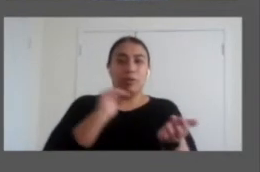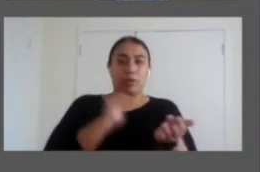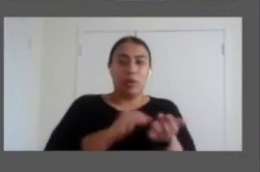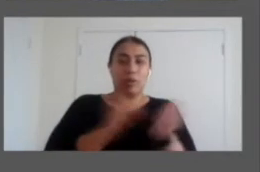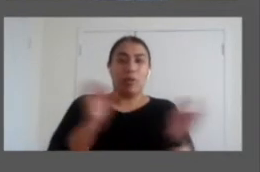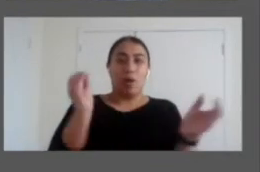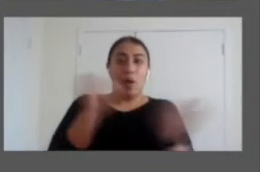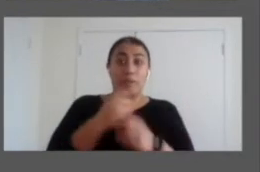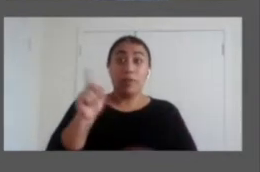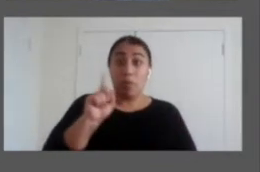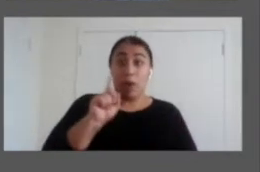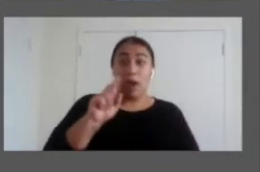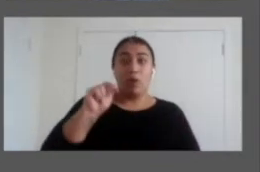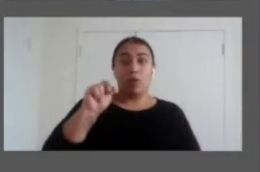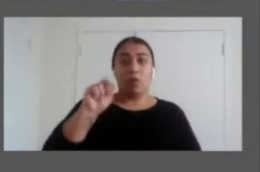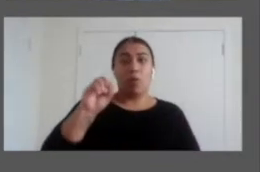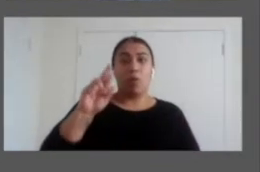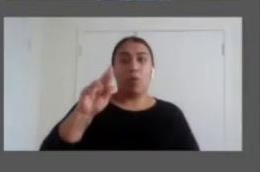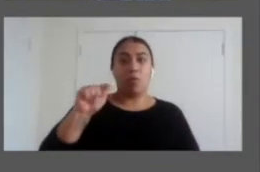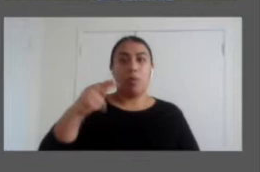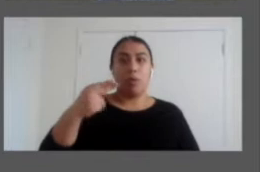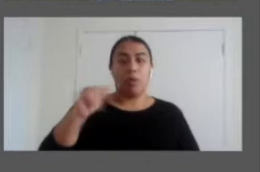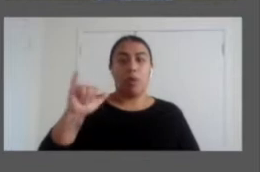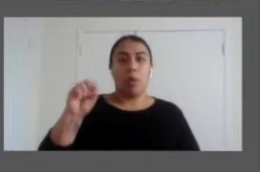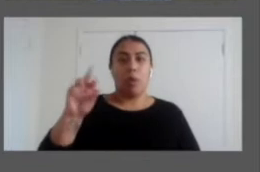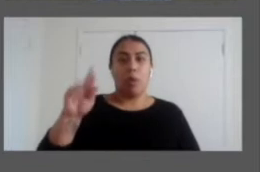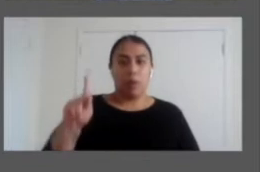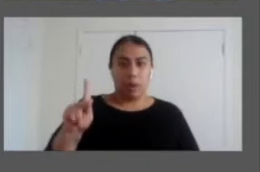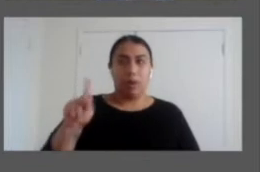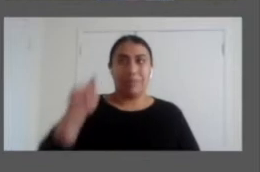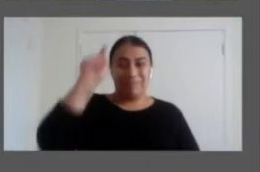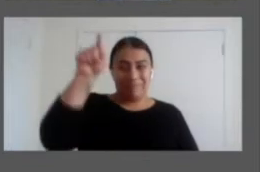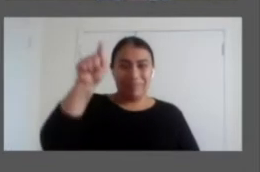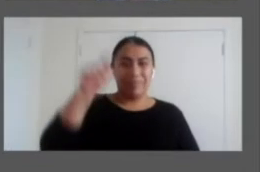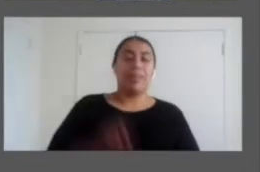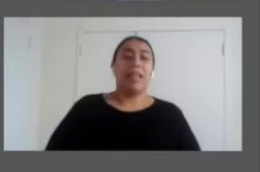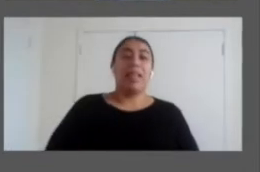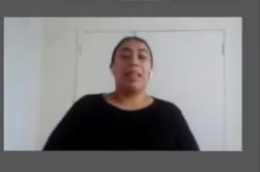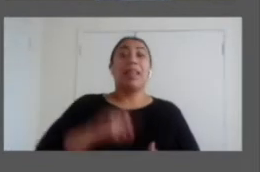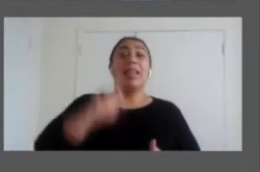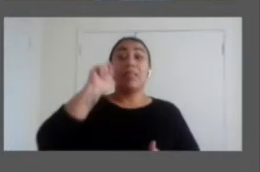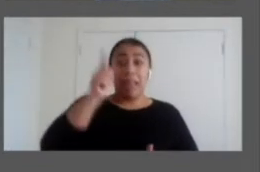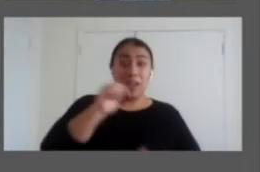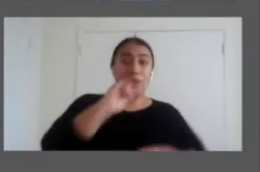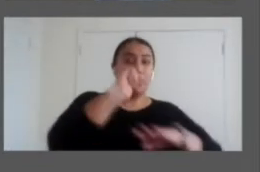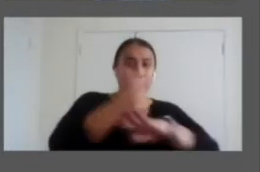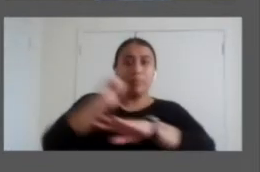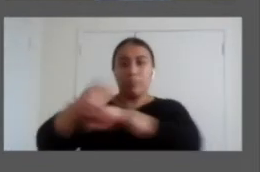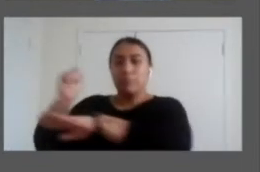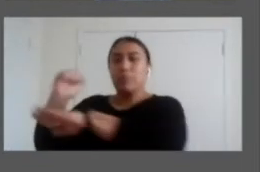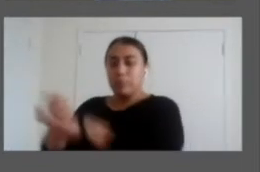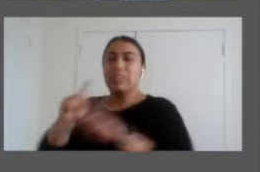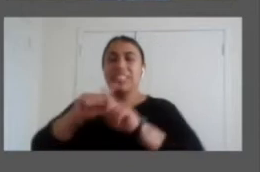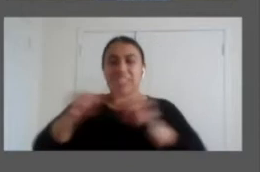our Aurora location at 372 Holland View Trail, Unit 201. The Yorkville and Etobicoke locations opened its doors